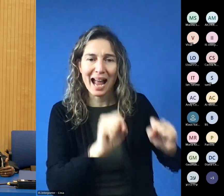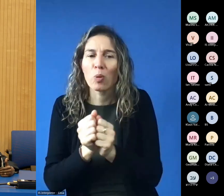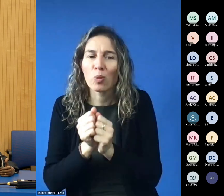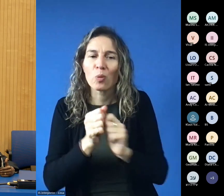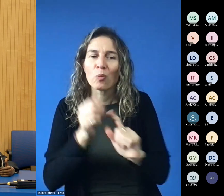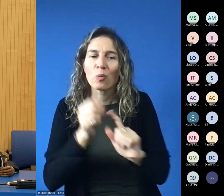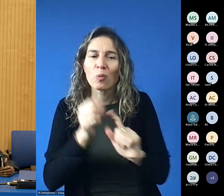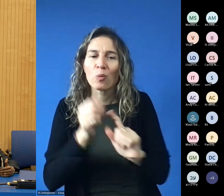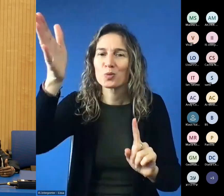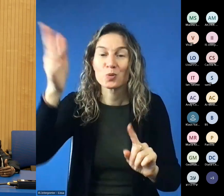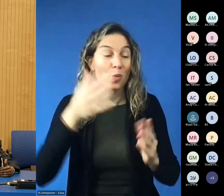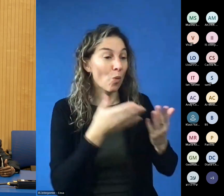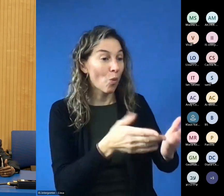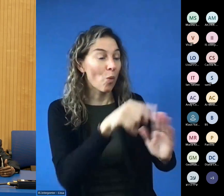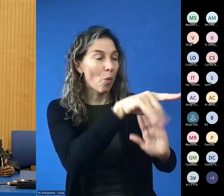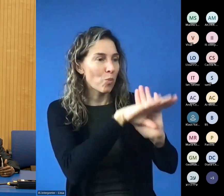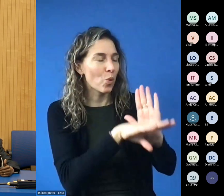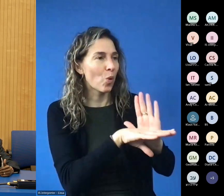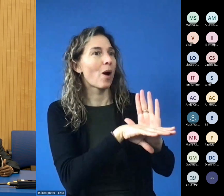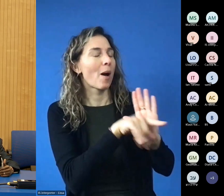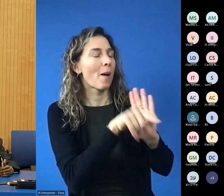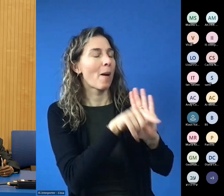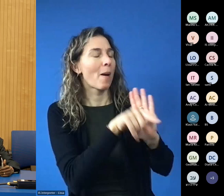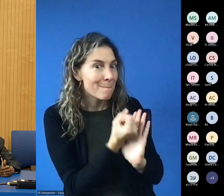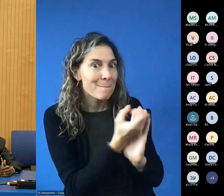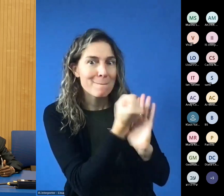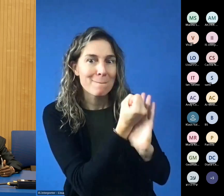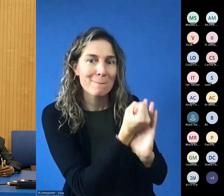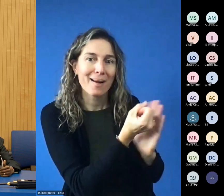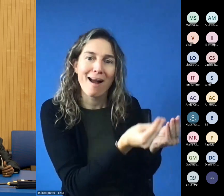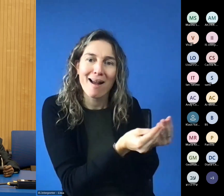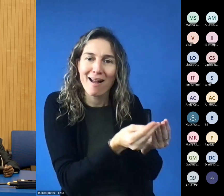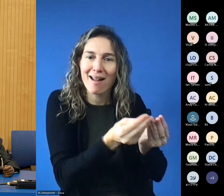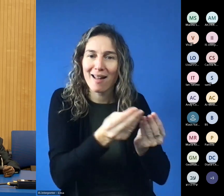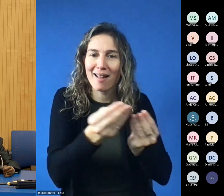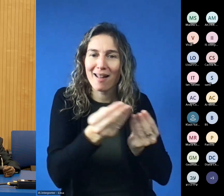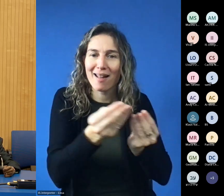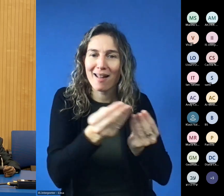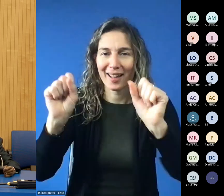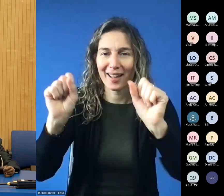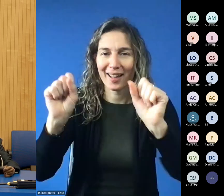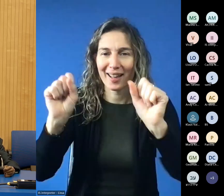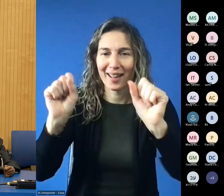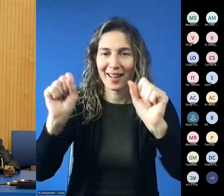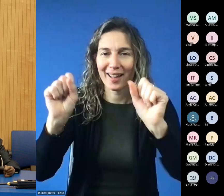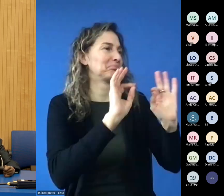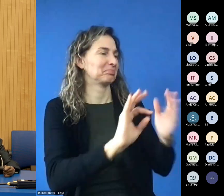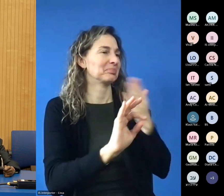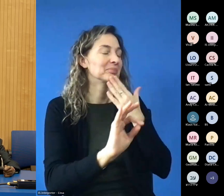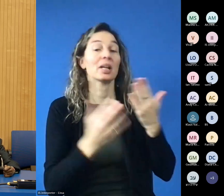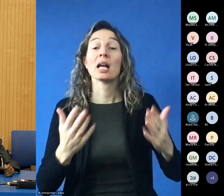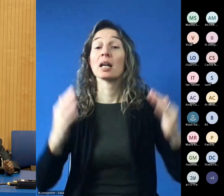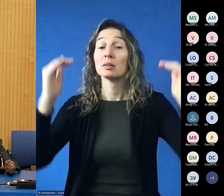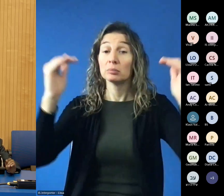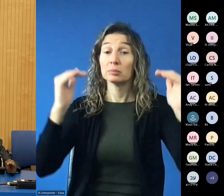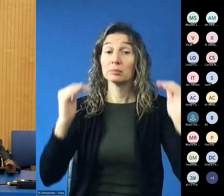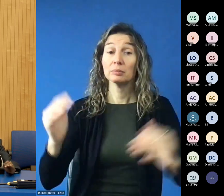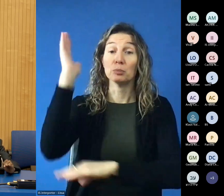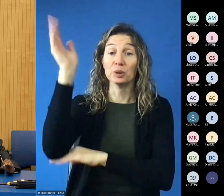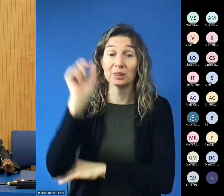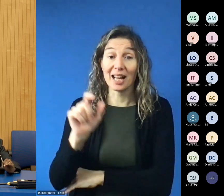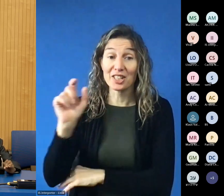program that you are leading. Thank you so much. Thanks. All right. Thank you. So we're going to move to our next presenter. Thank you all so far. You're